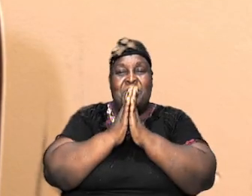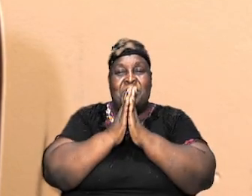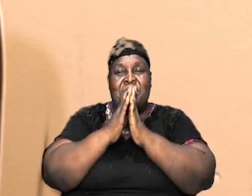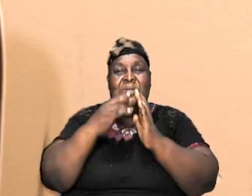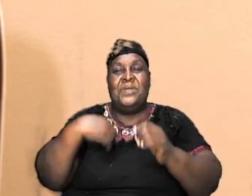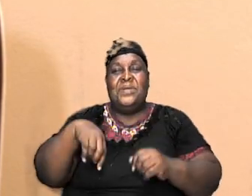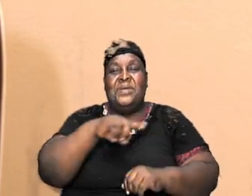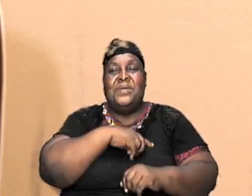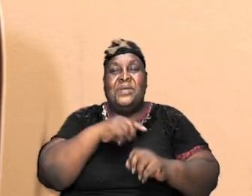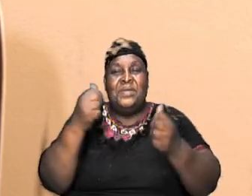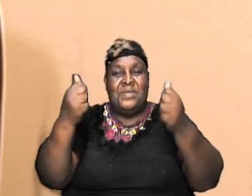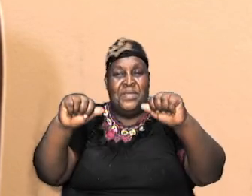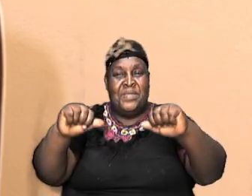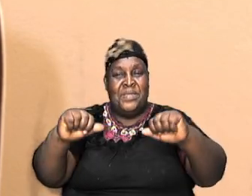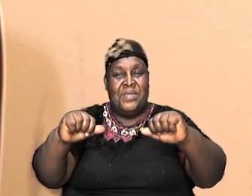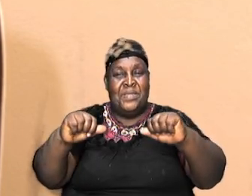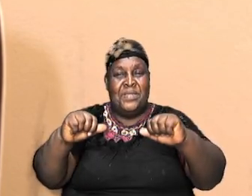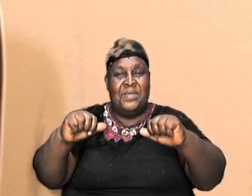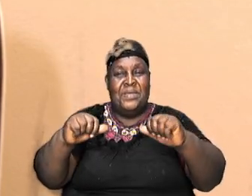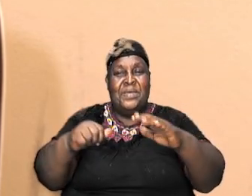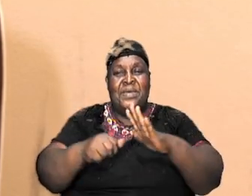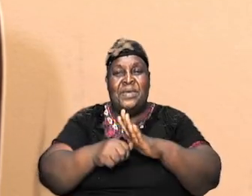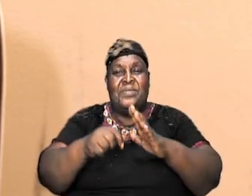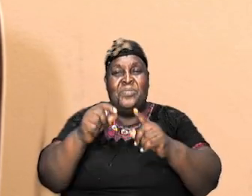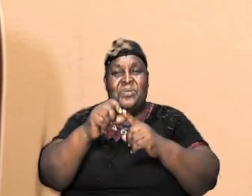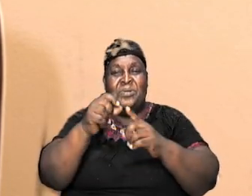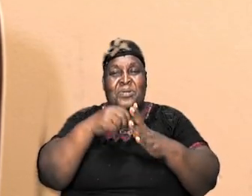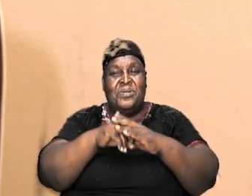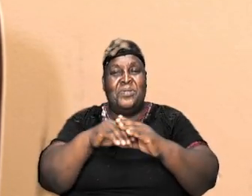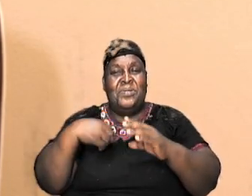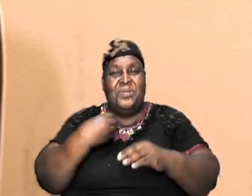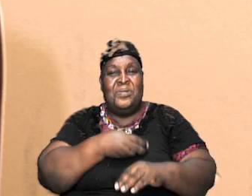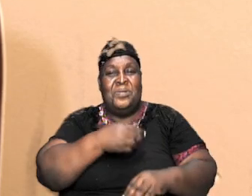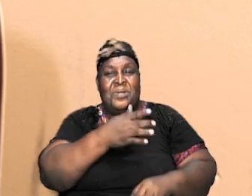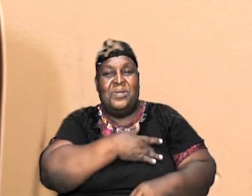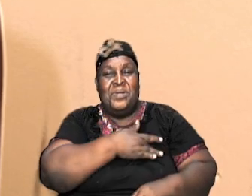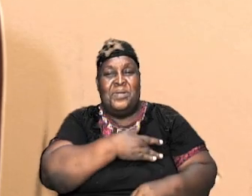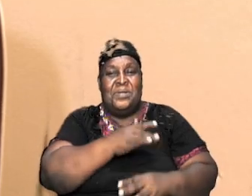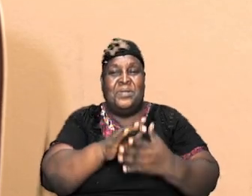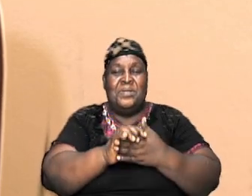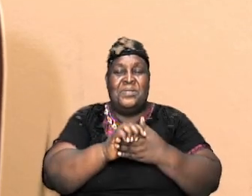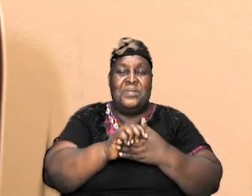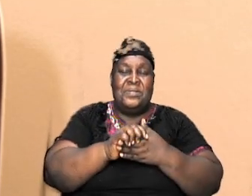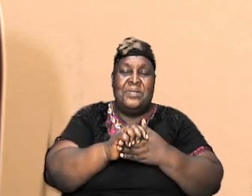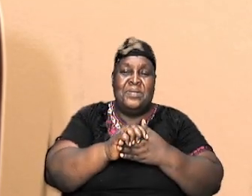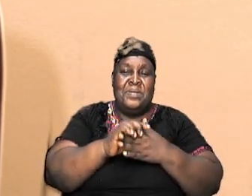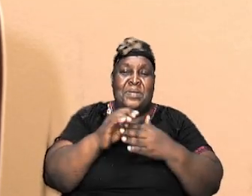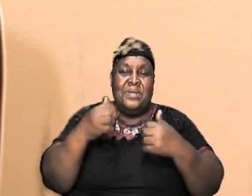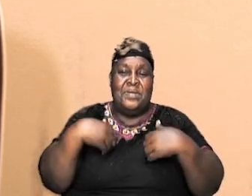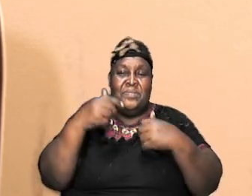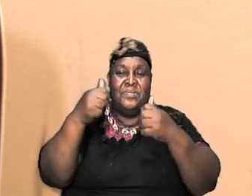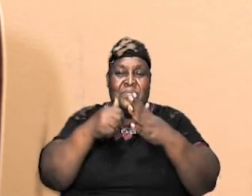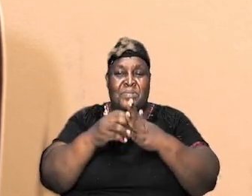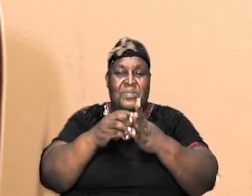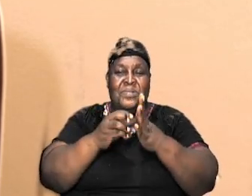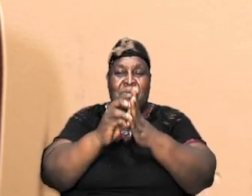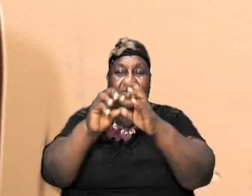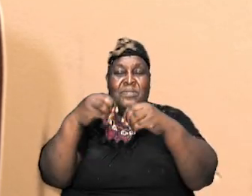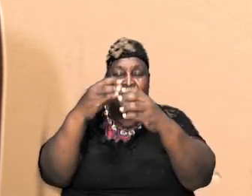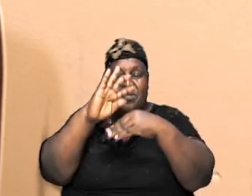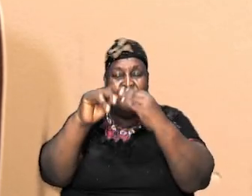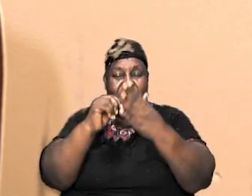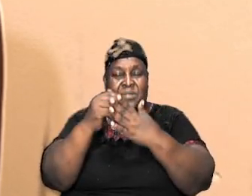will be able to hide it in our hearts so that we may not sin against you. Have your own way as we give you all the